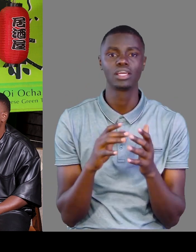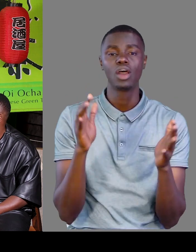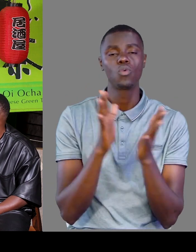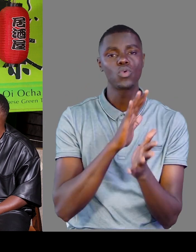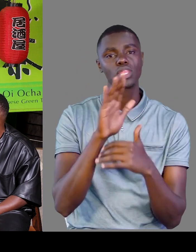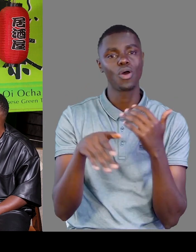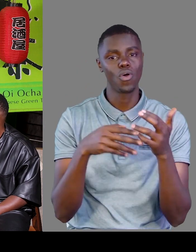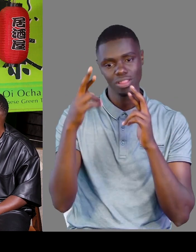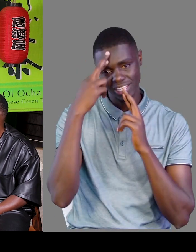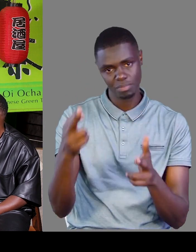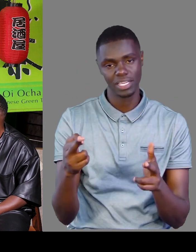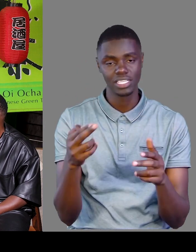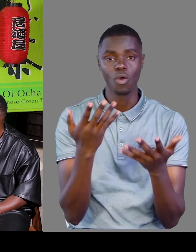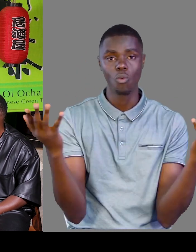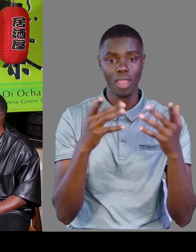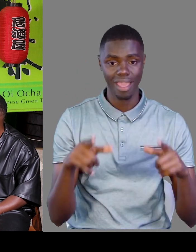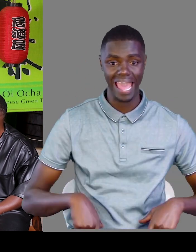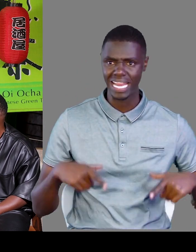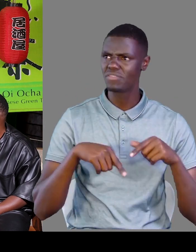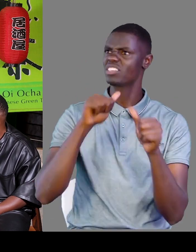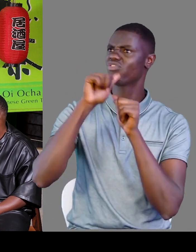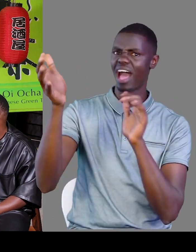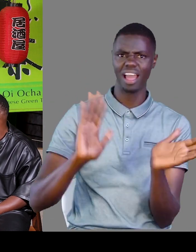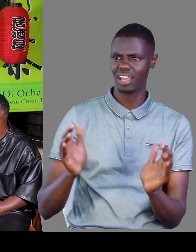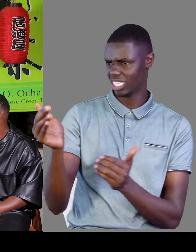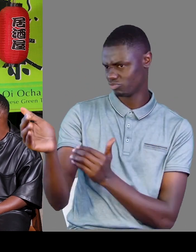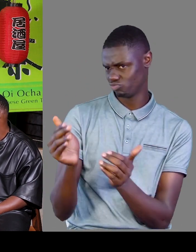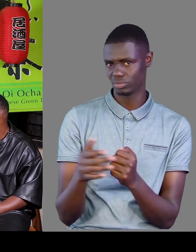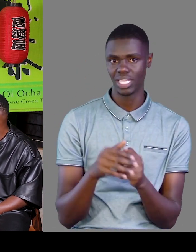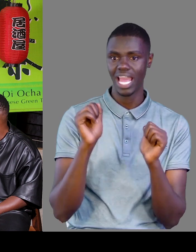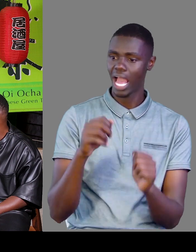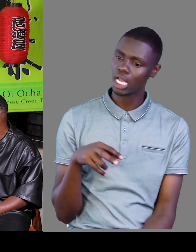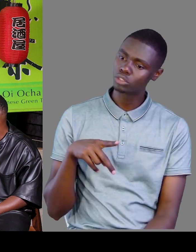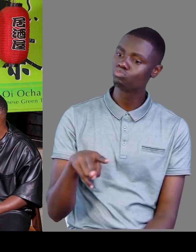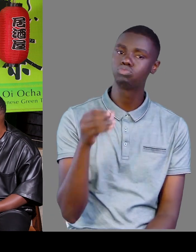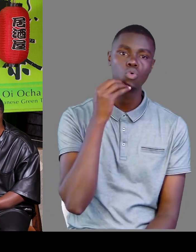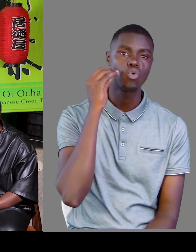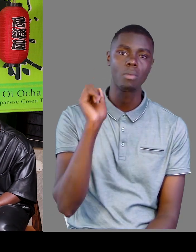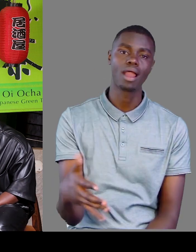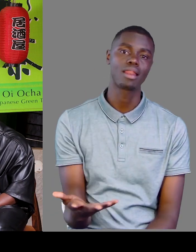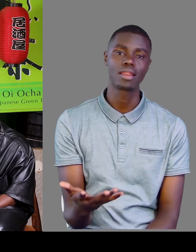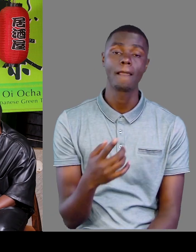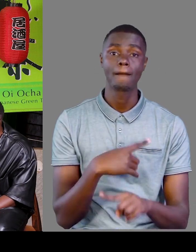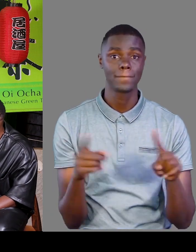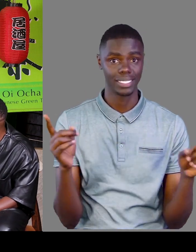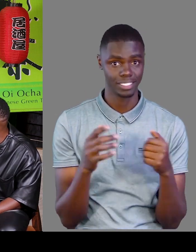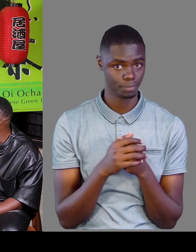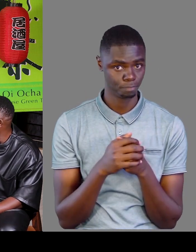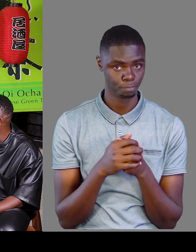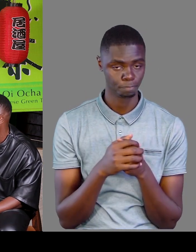due respect, mi pali naishi sahi si mbali sana na hapa. Neza walk home to be honest.